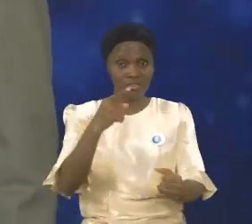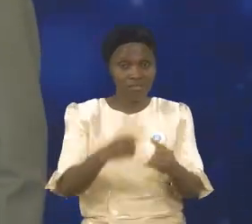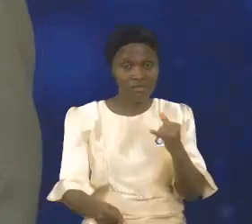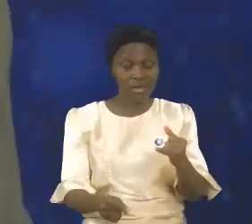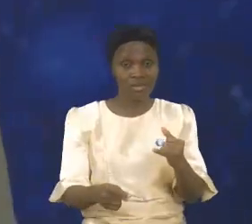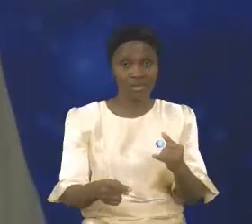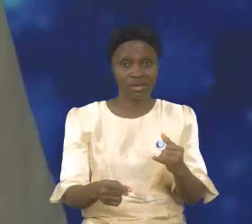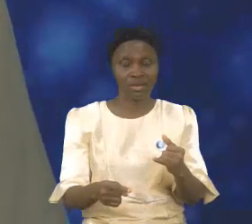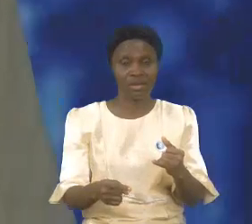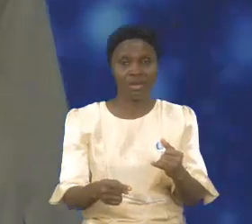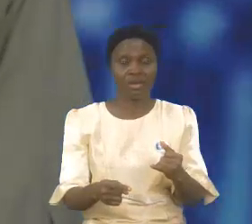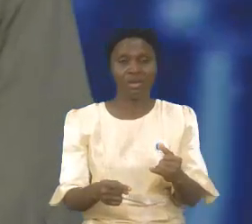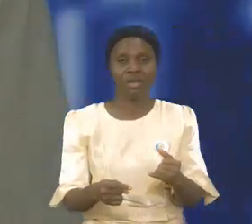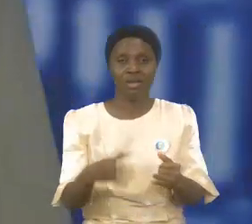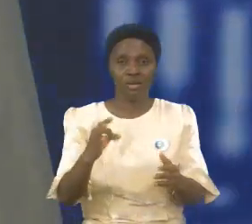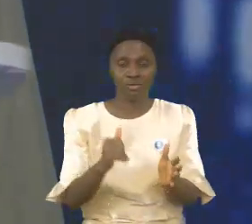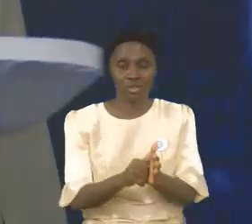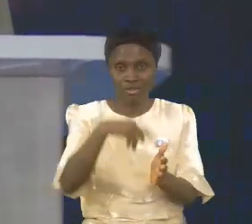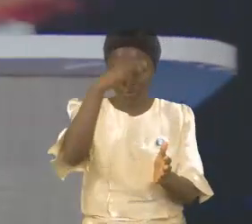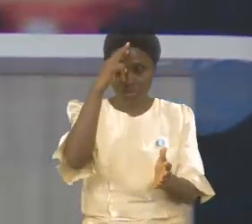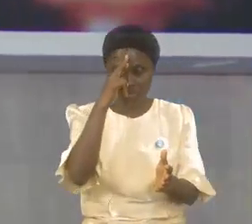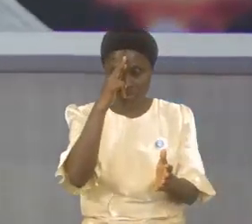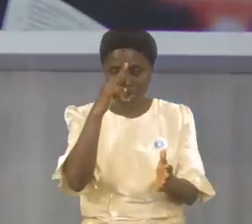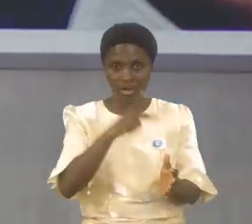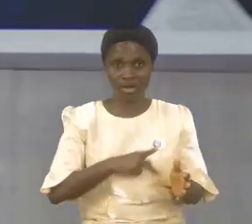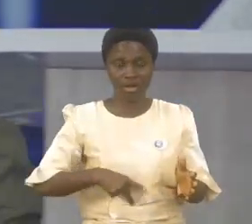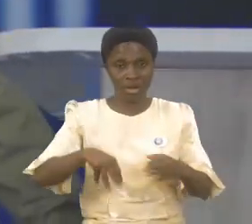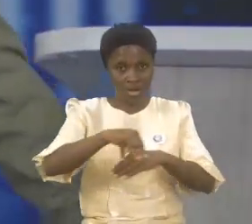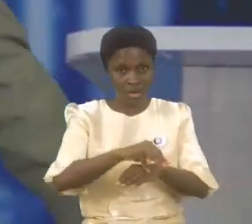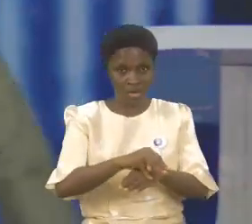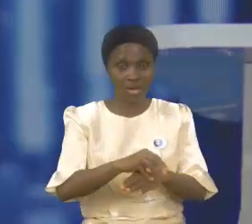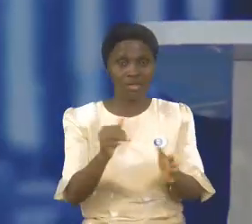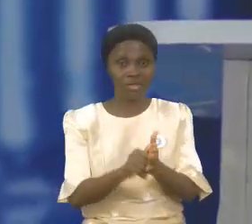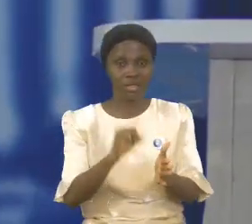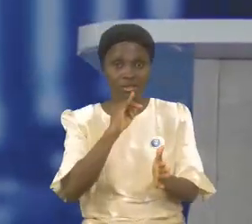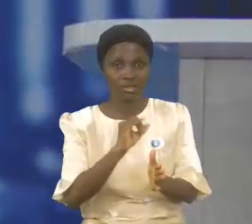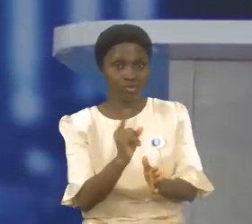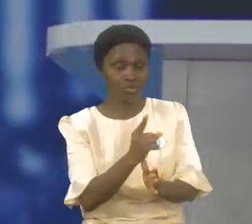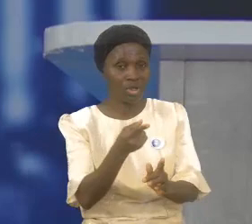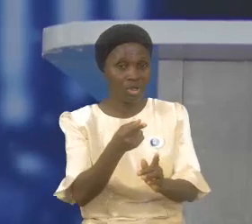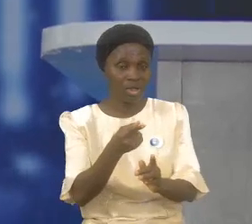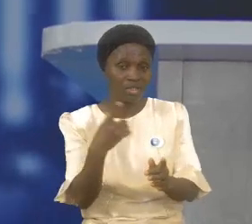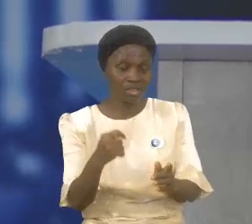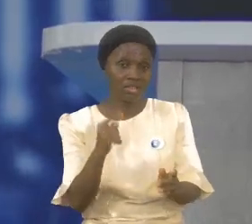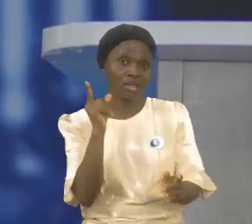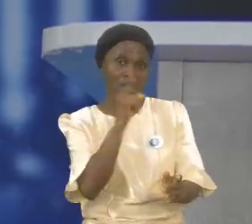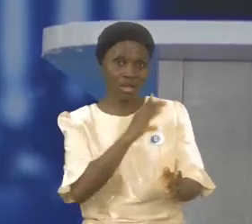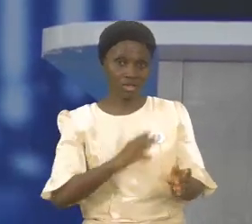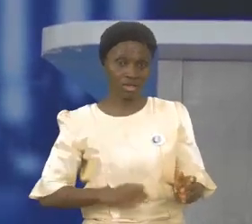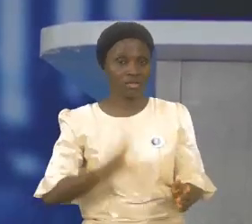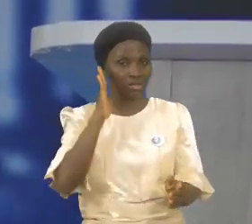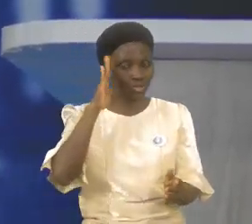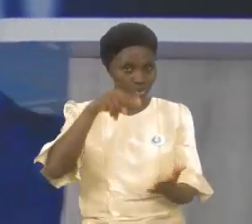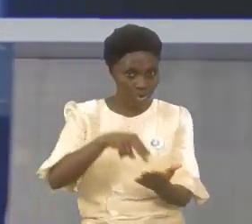Roman Empire, that's where the Antichrist will rise up, and he will have the power over all